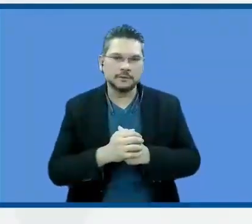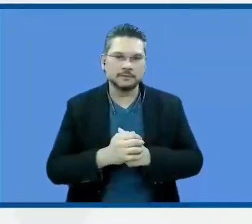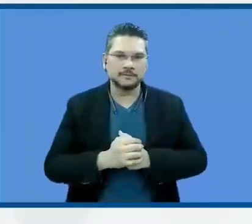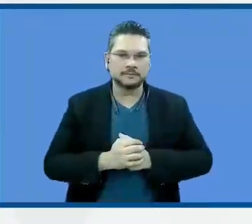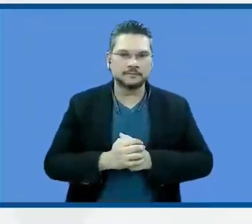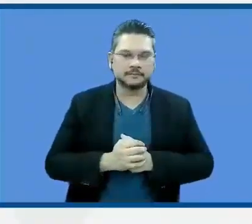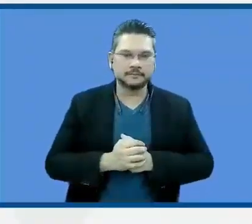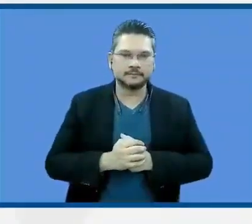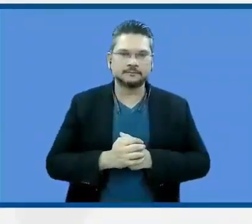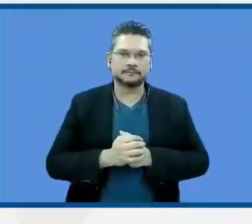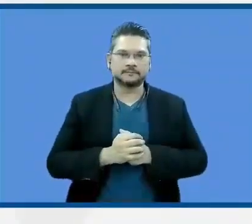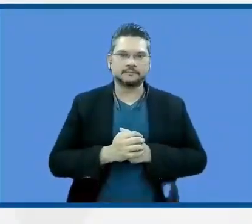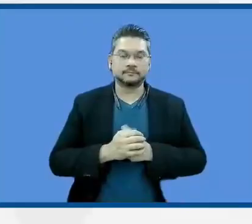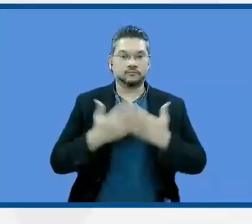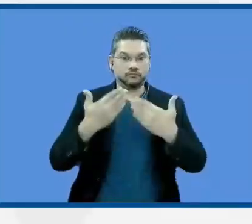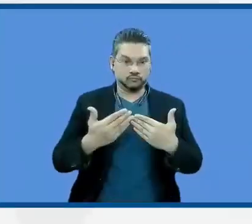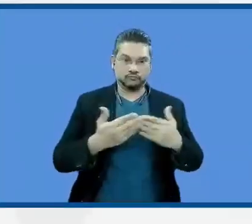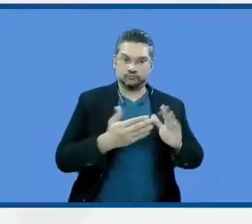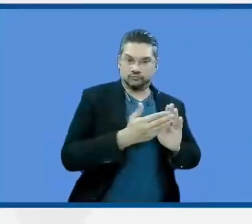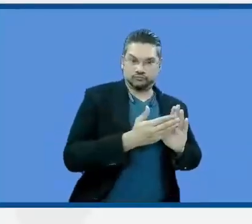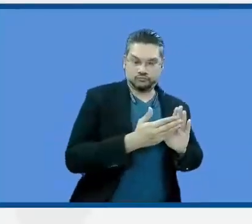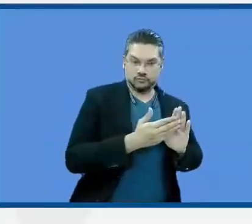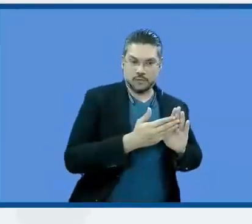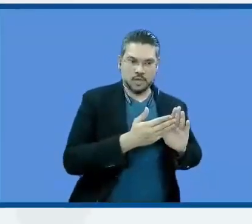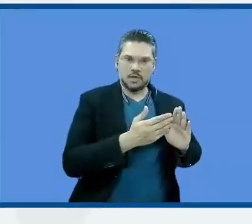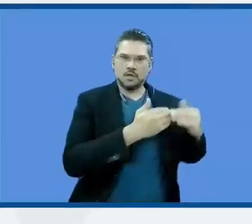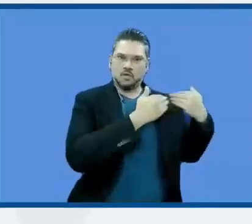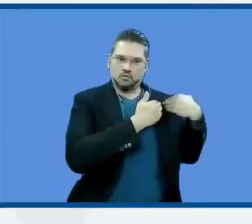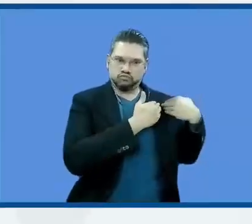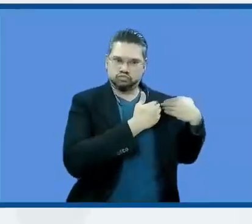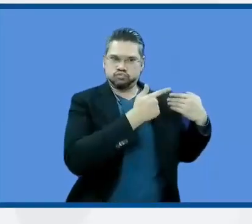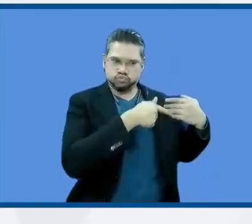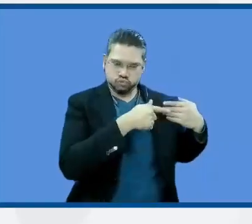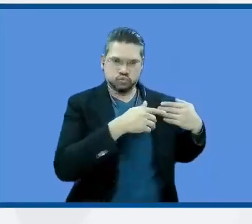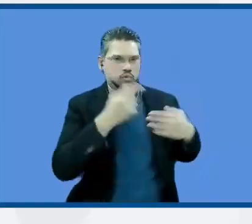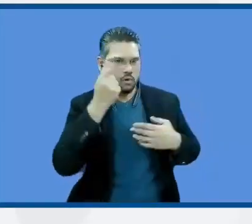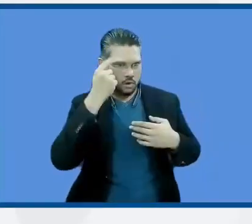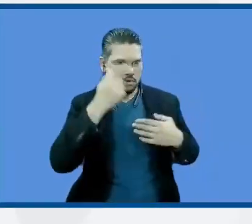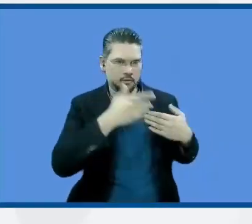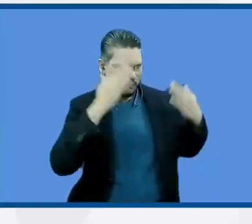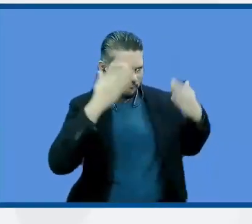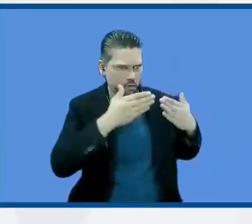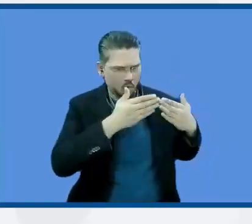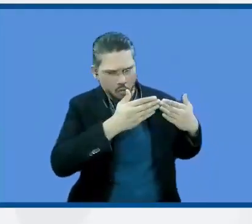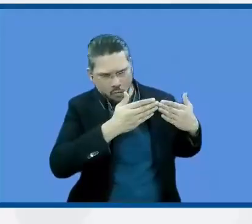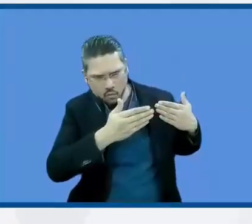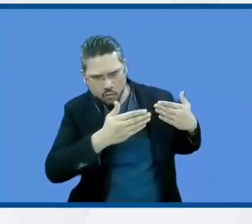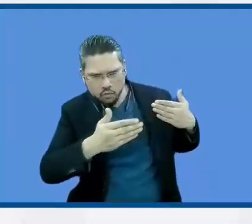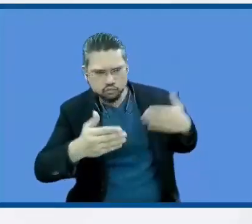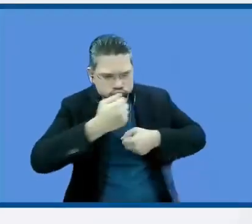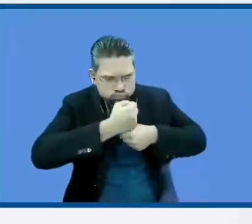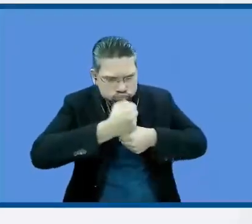going from a response focus to an effort that's centered